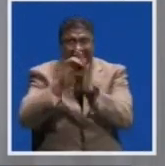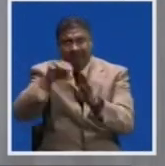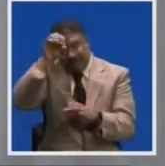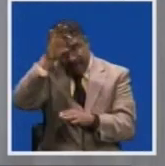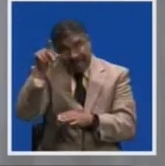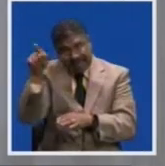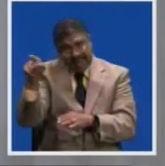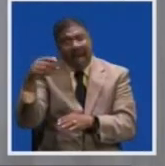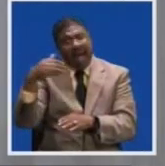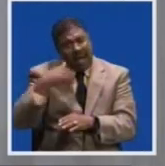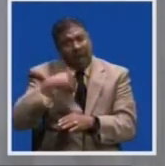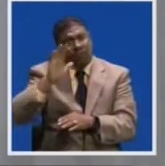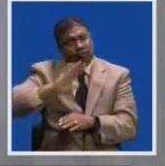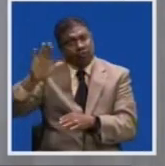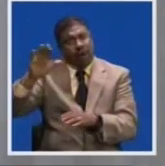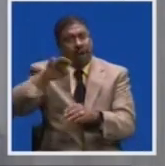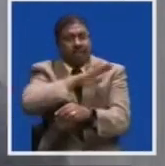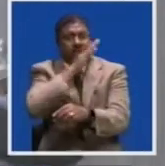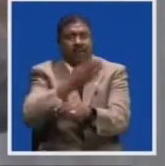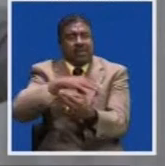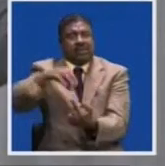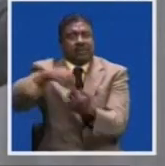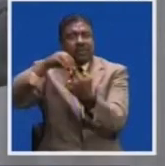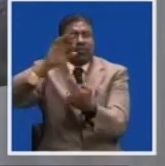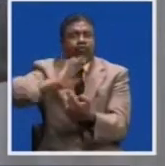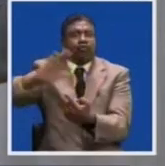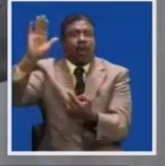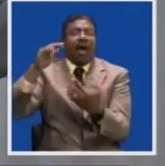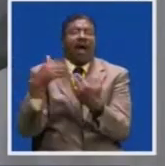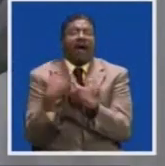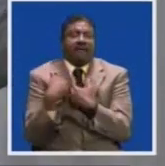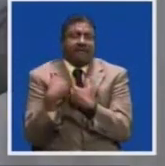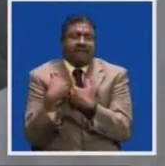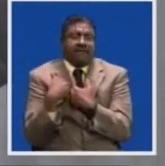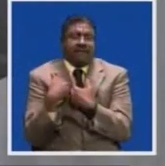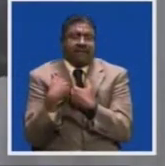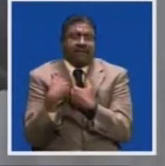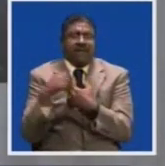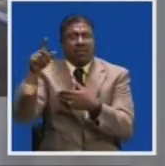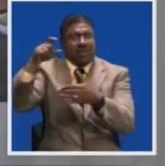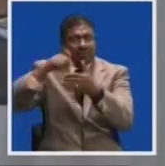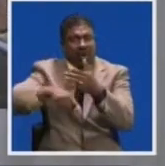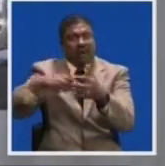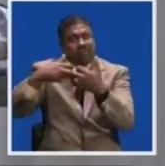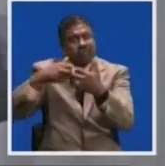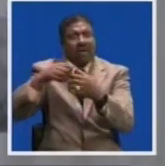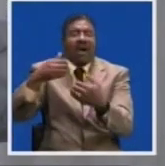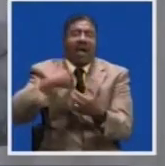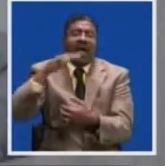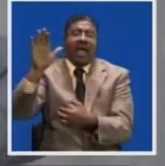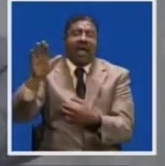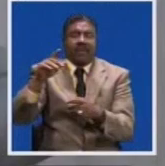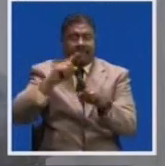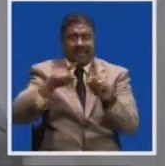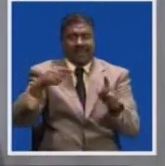at transmission. So they've got their own systems. They will reduce, they've got their own generators and stuff like that. But for